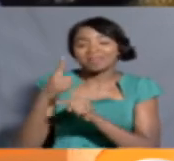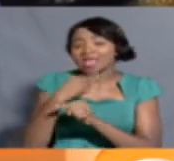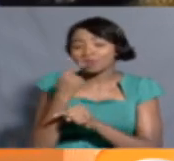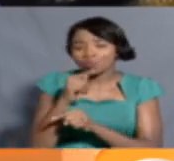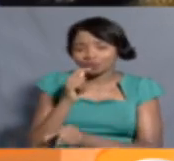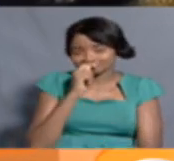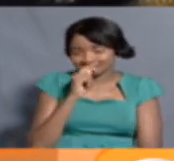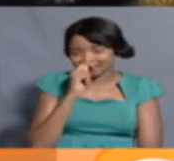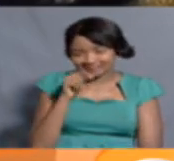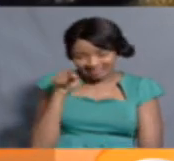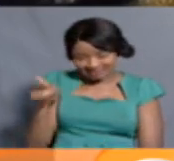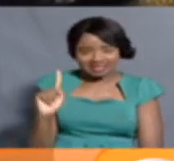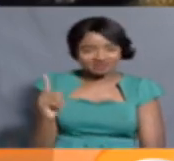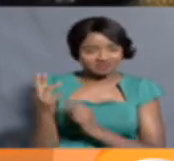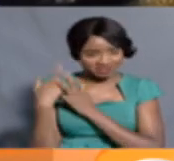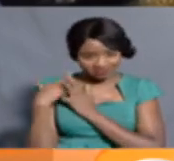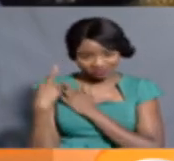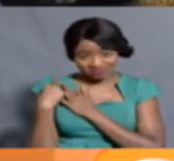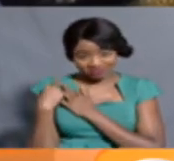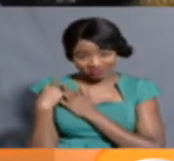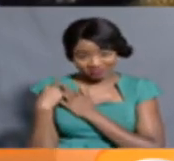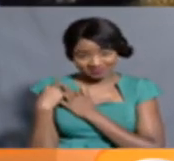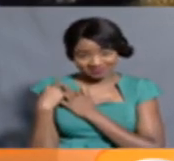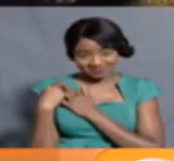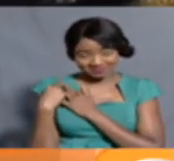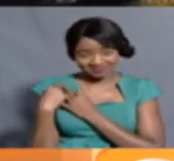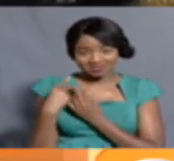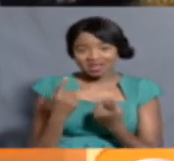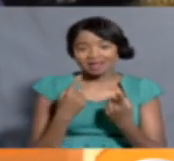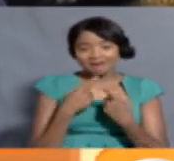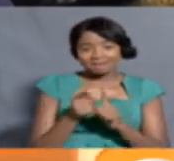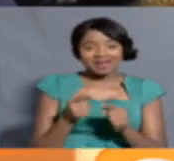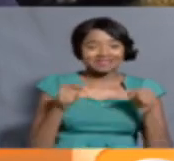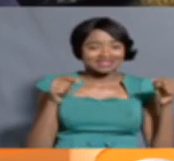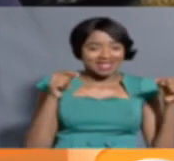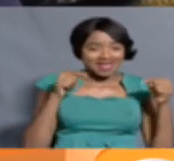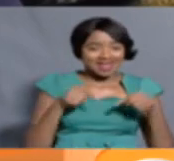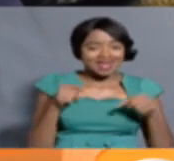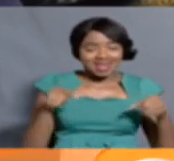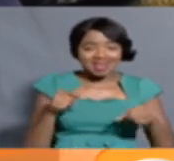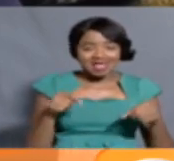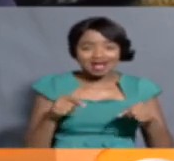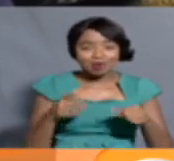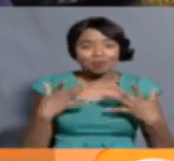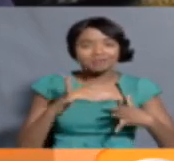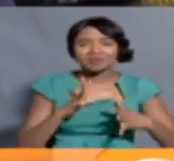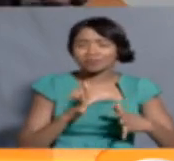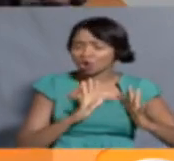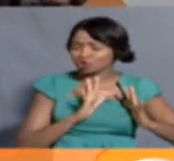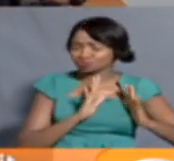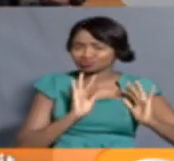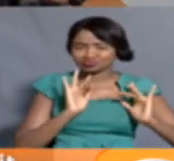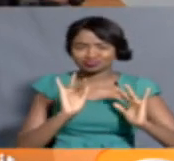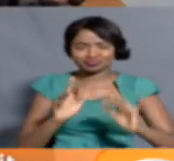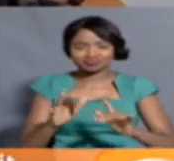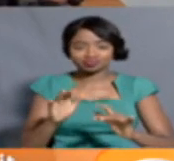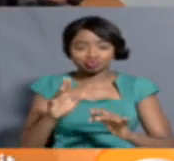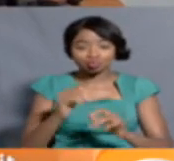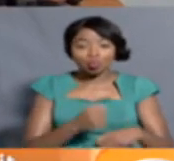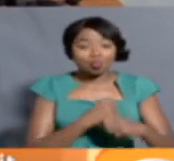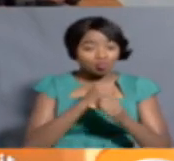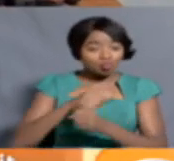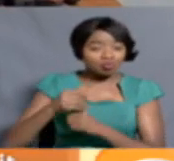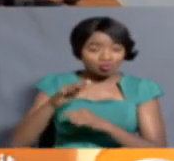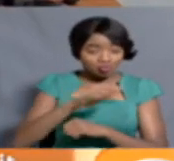Tanzania. Otherwise, we would normally, around now, be starting the trip to Uhuru Park to pray. Omar Rudney says, the cost of living in Kenya is too